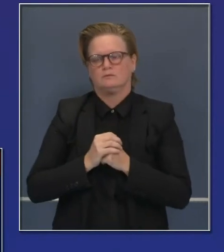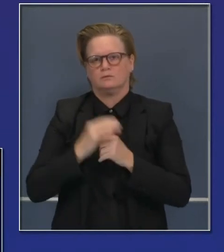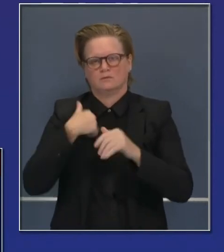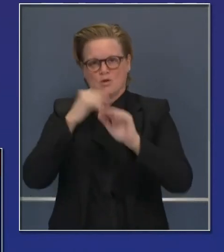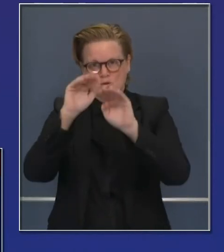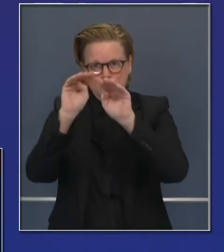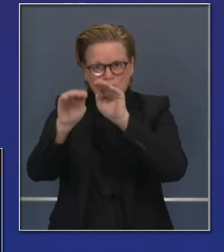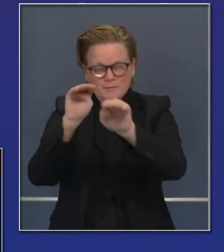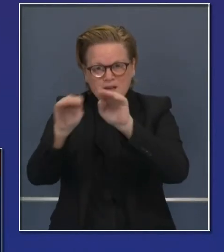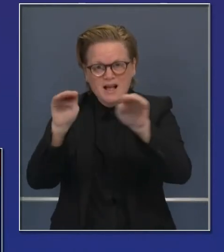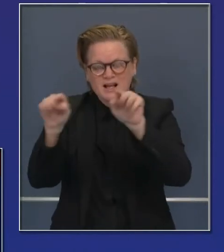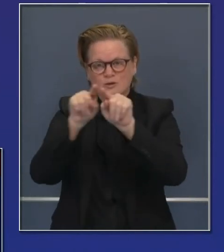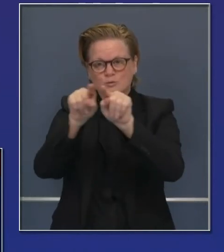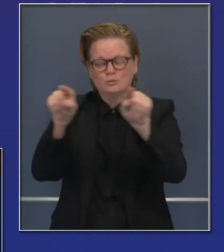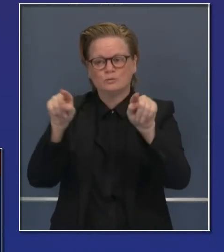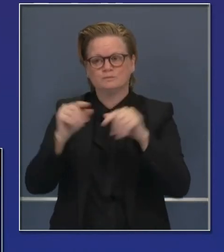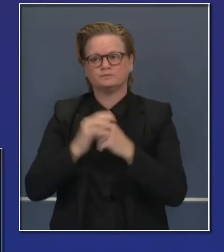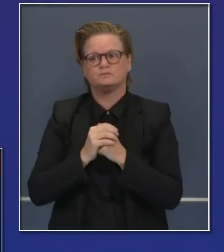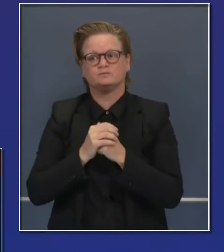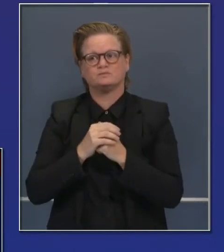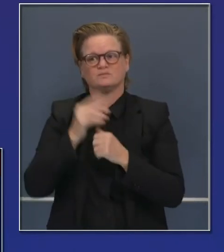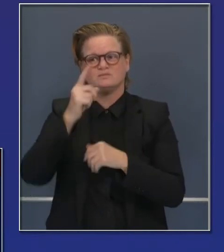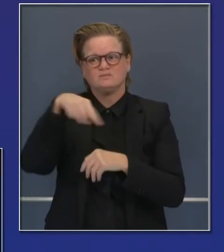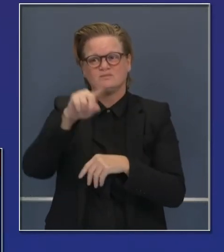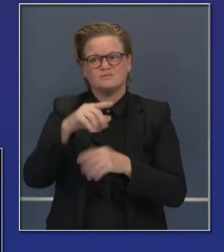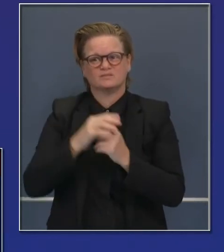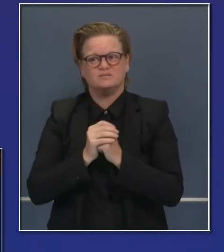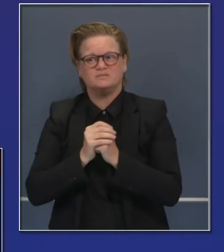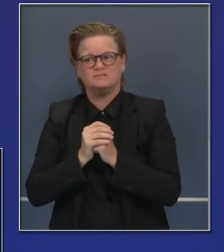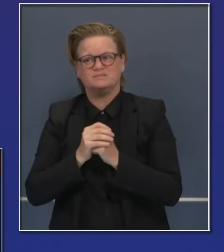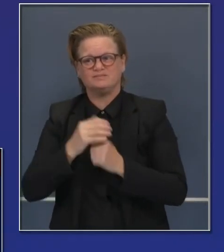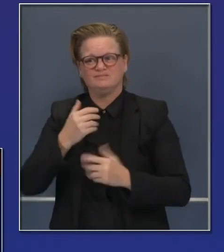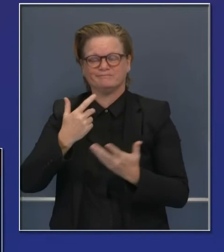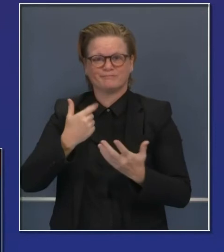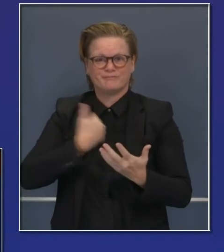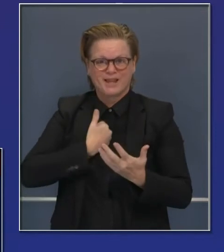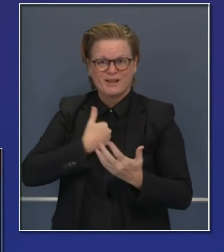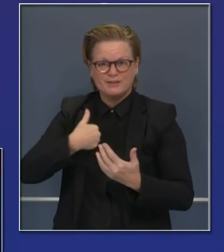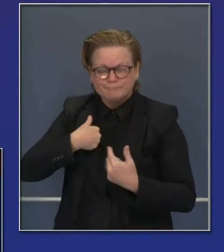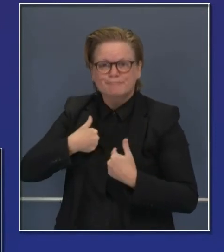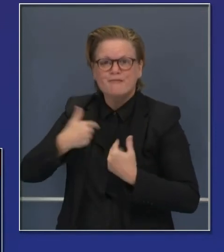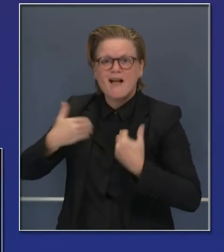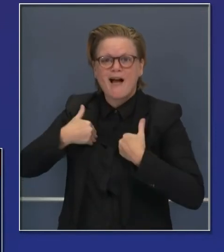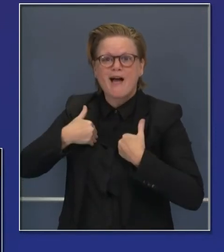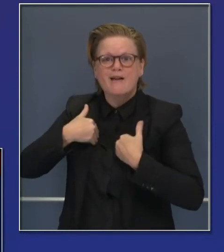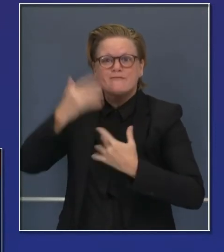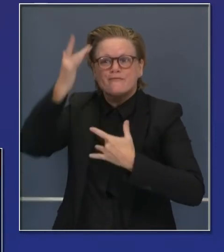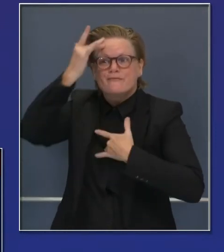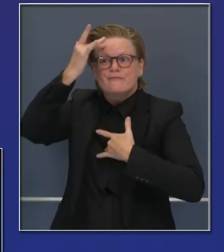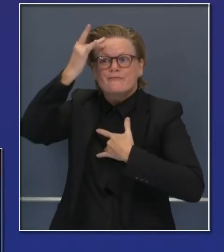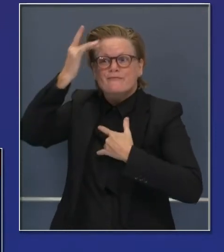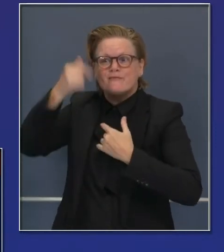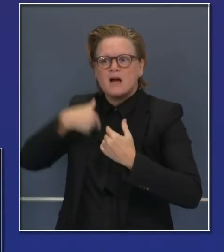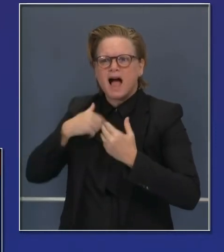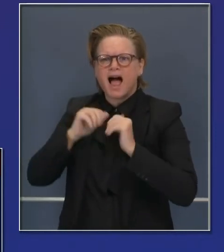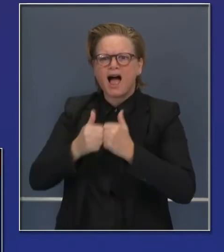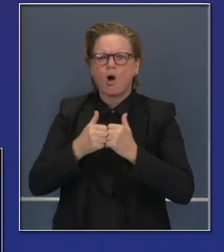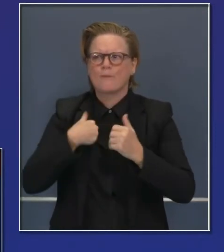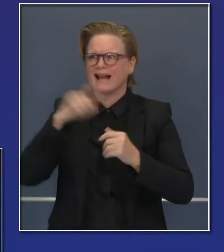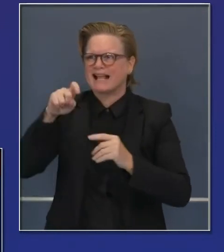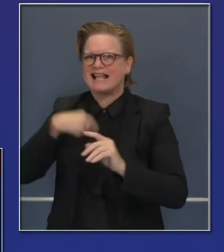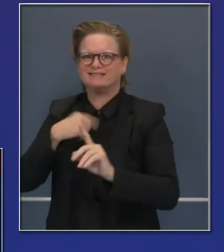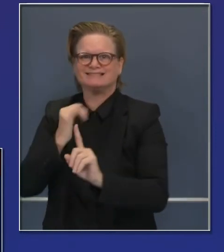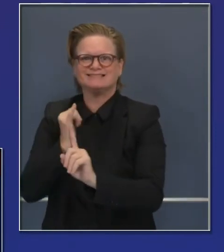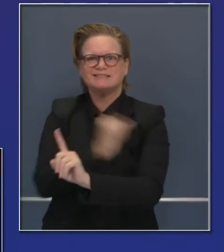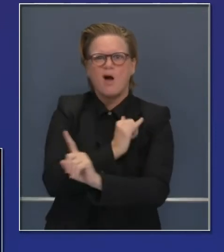may have been quarantined or been requested to isolate. I want to remind you that we put together a very comprehensive